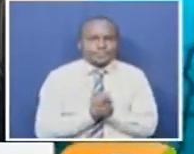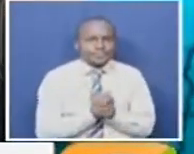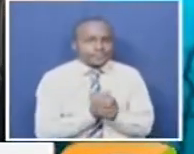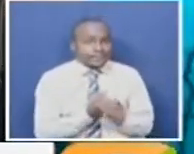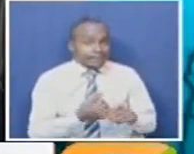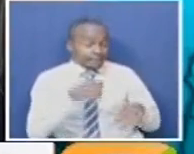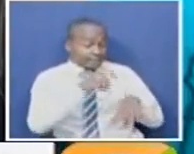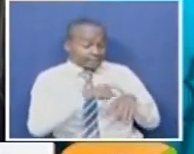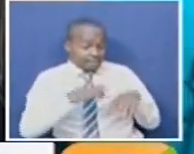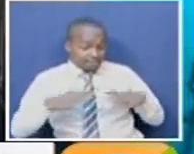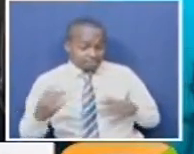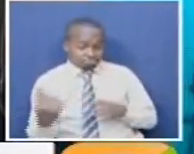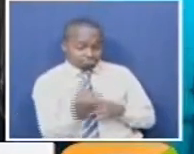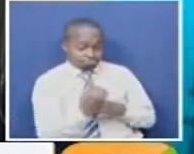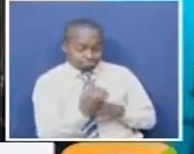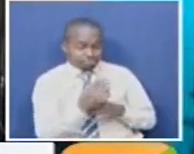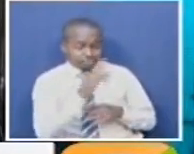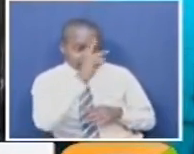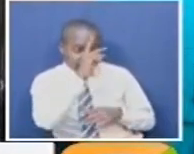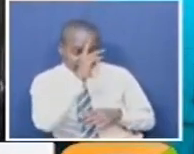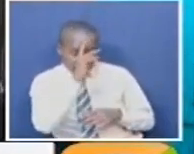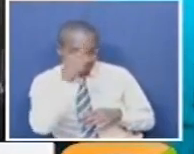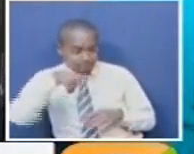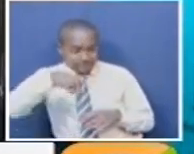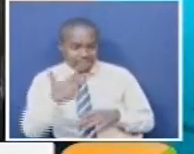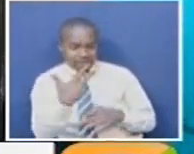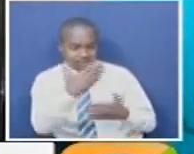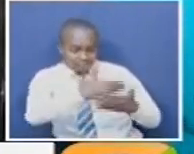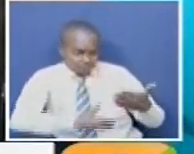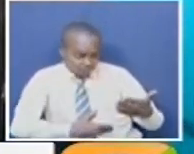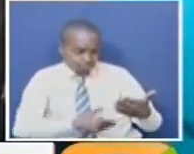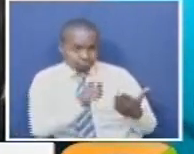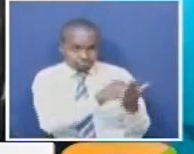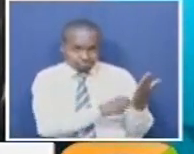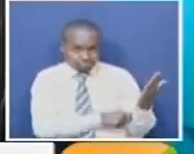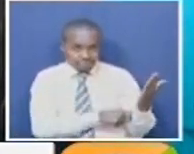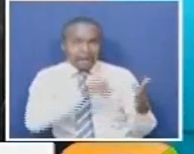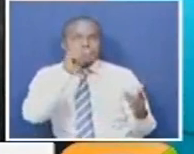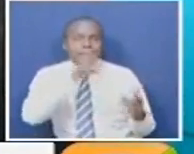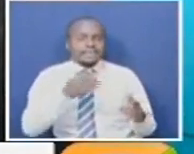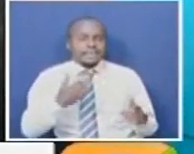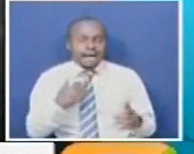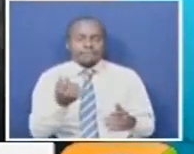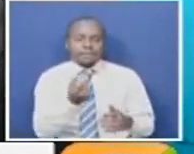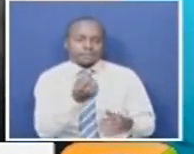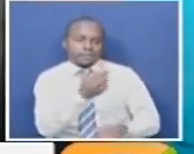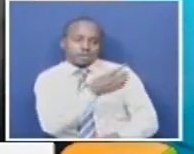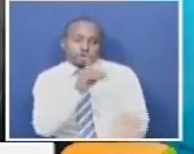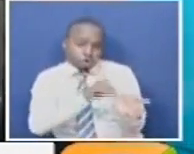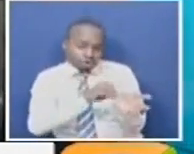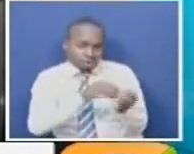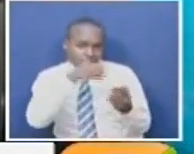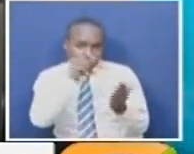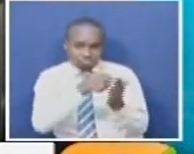When victims come to the police surgery for a P3 to be filled, they've already been seen elsewhere and they have to have a medical summary. So they all